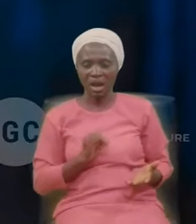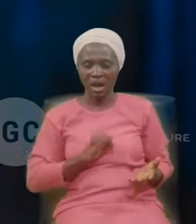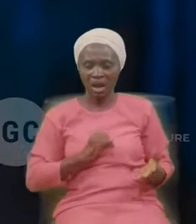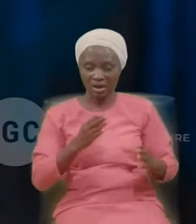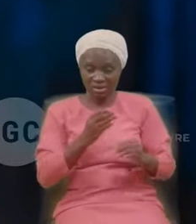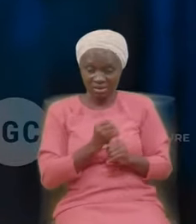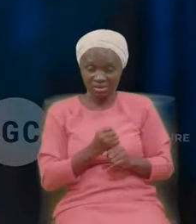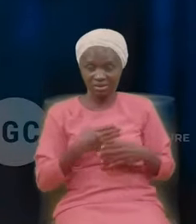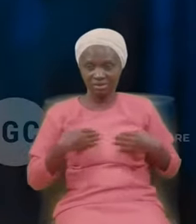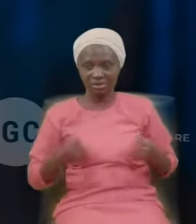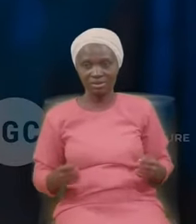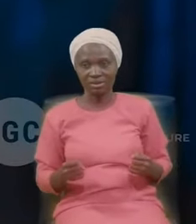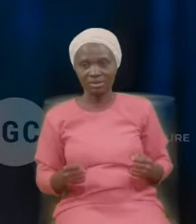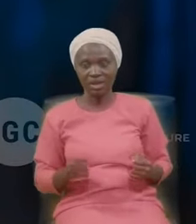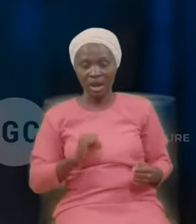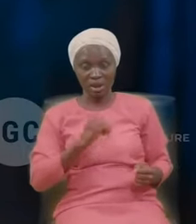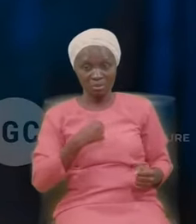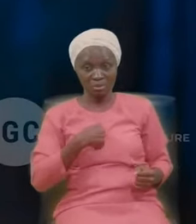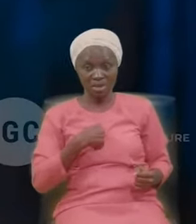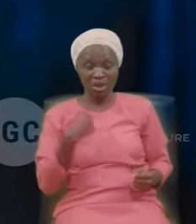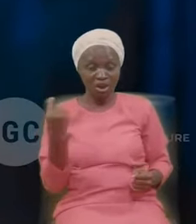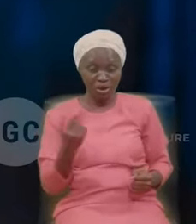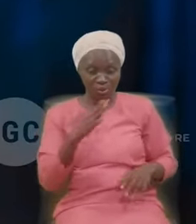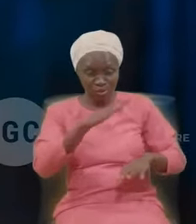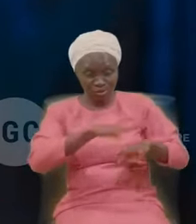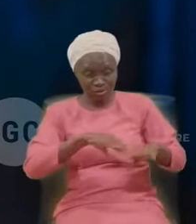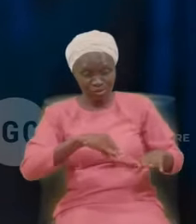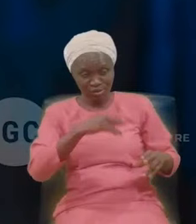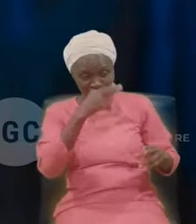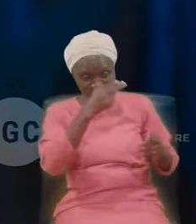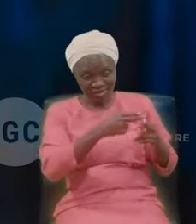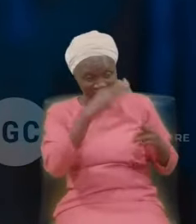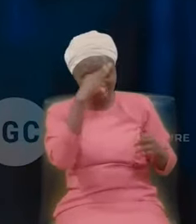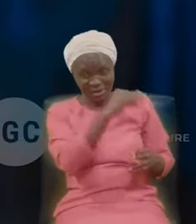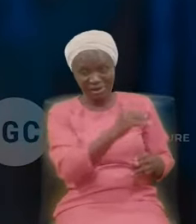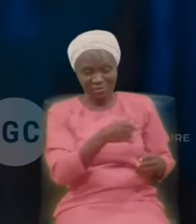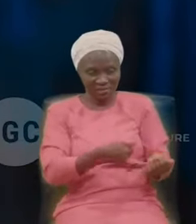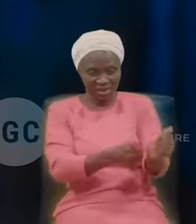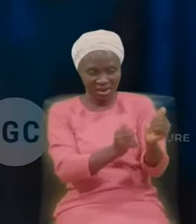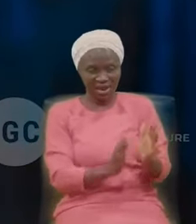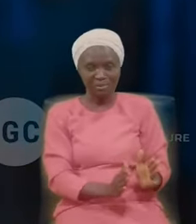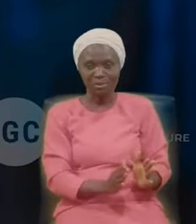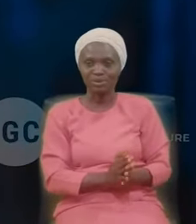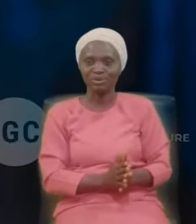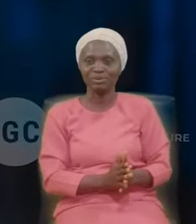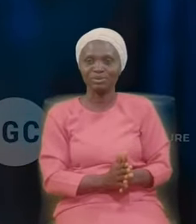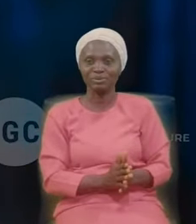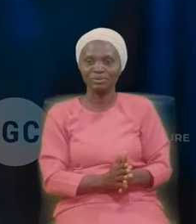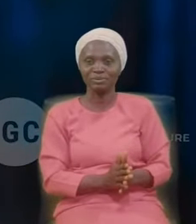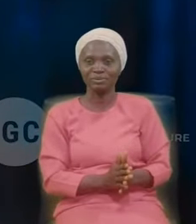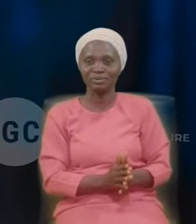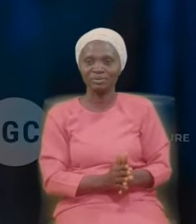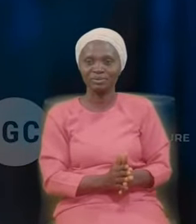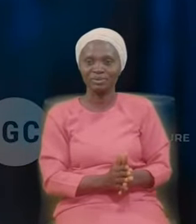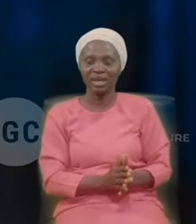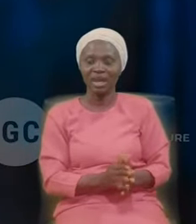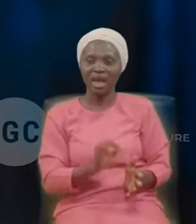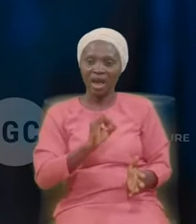I always call him Apostle. So I have to testify to tell the Christian